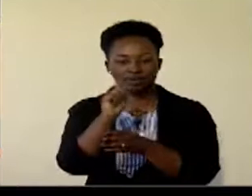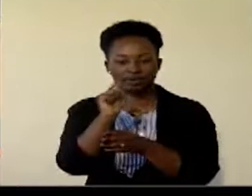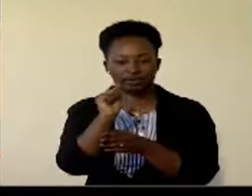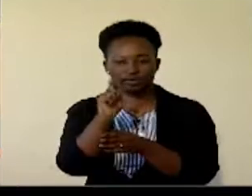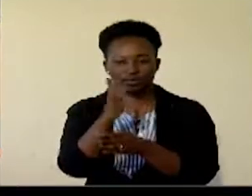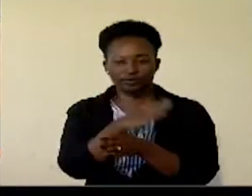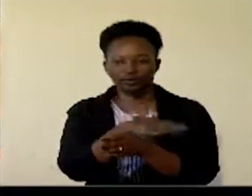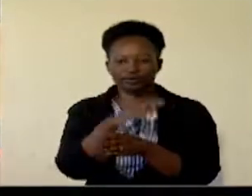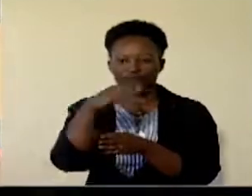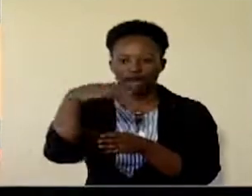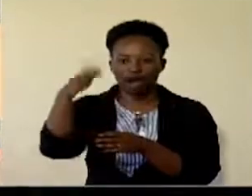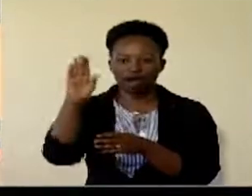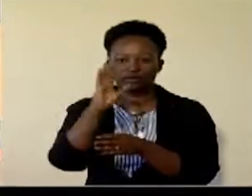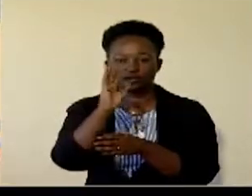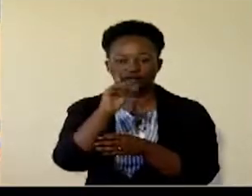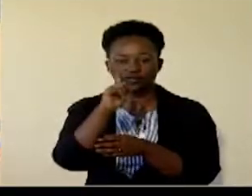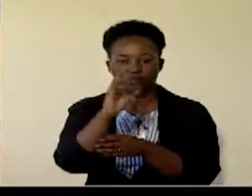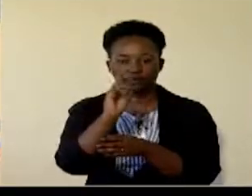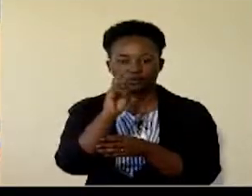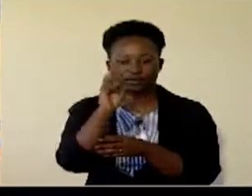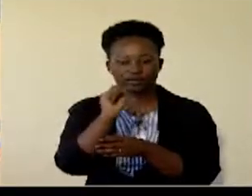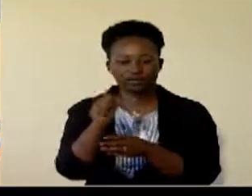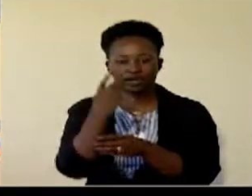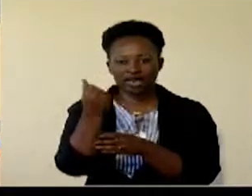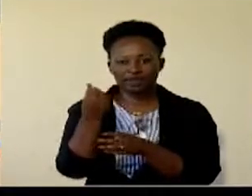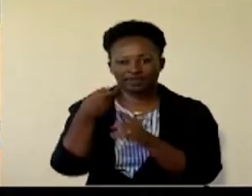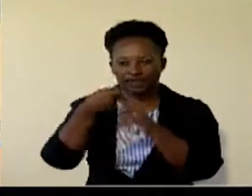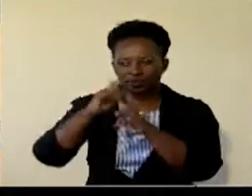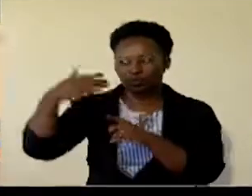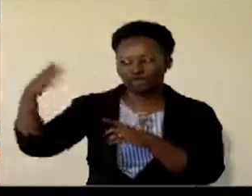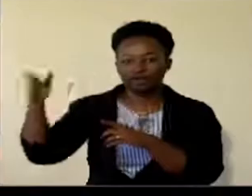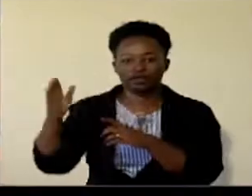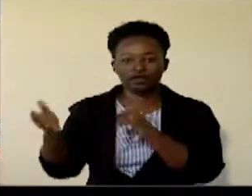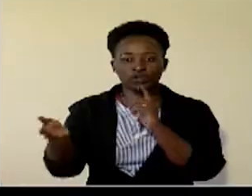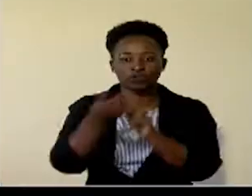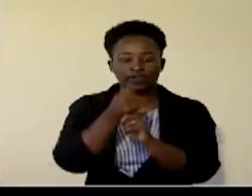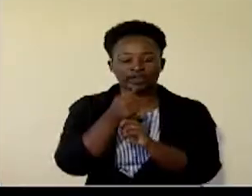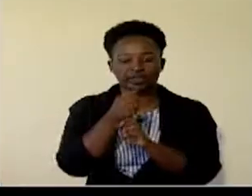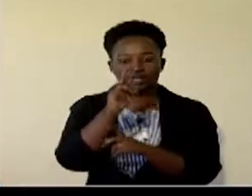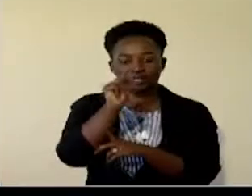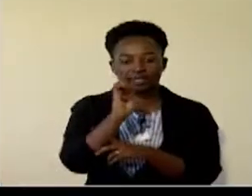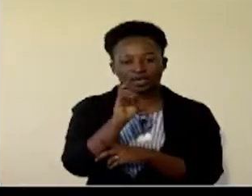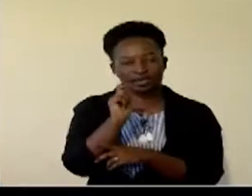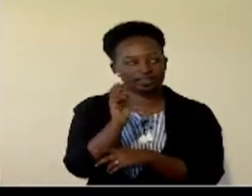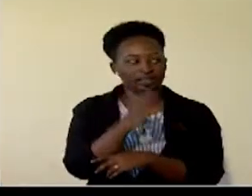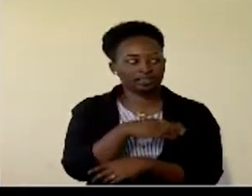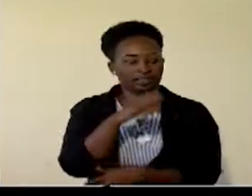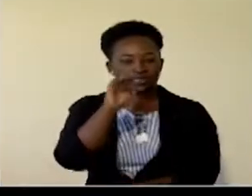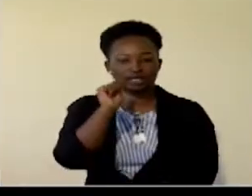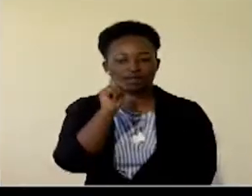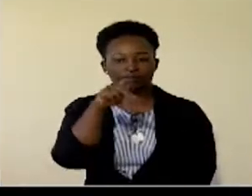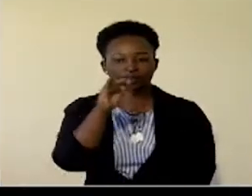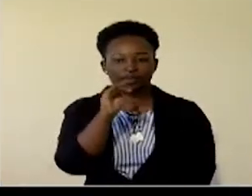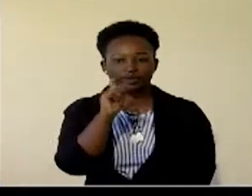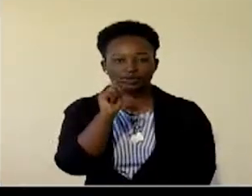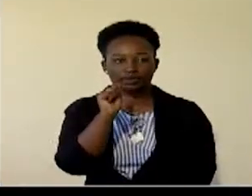goes out of the country. Now, to get the net capital flow, we get the capital inflows minus the capital flows.